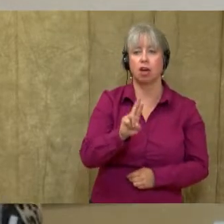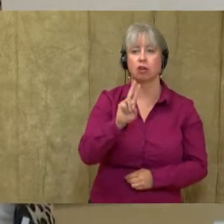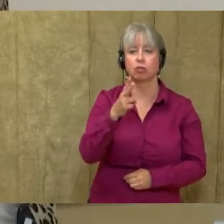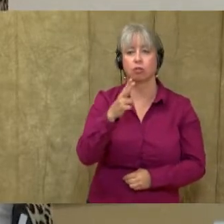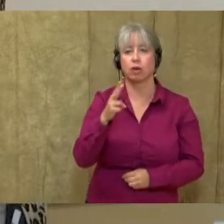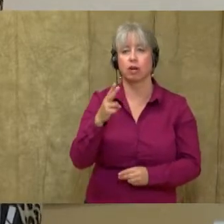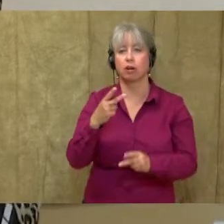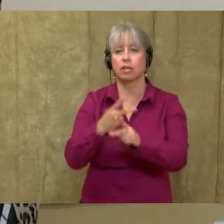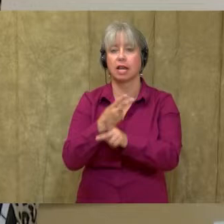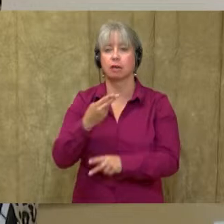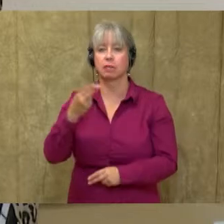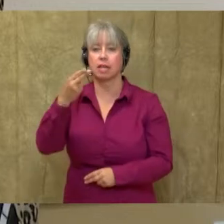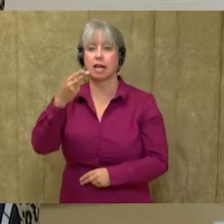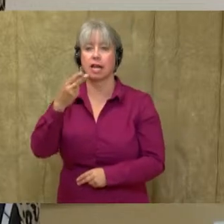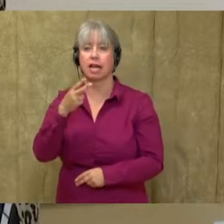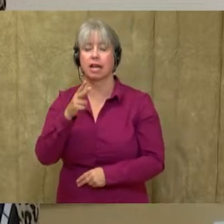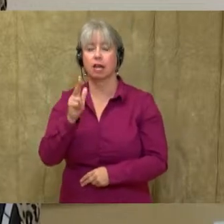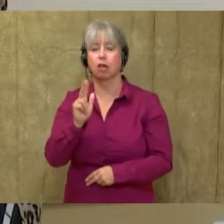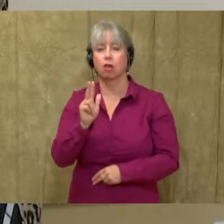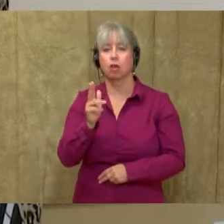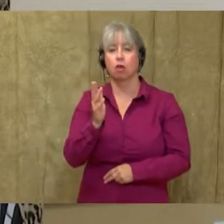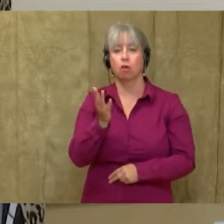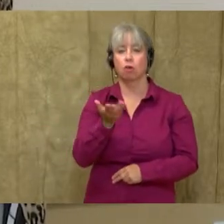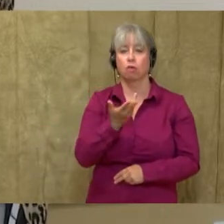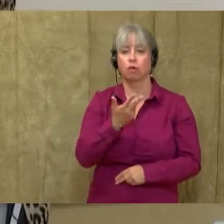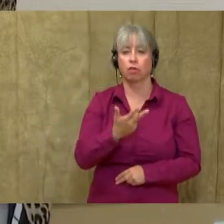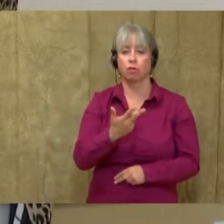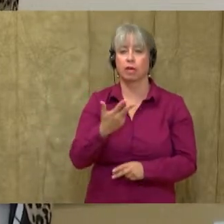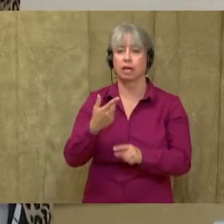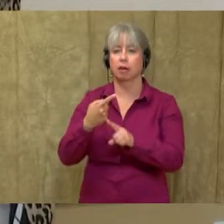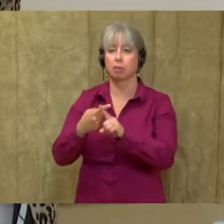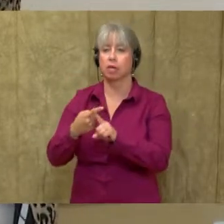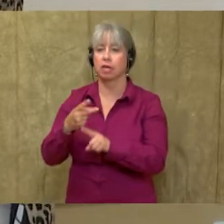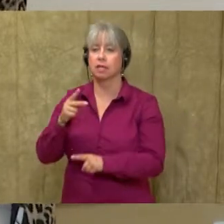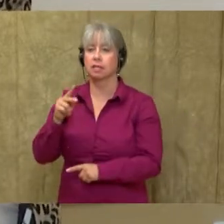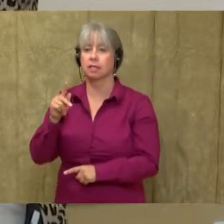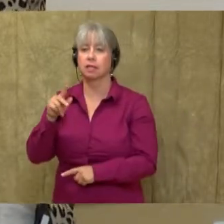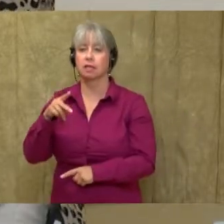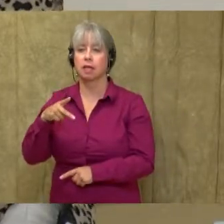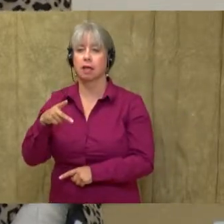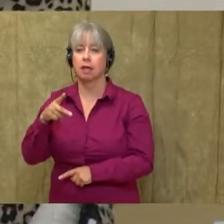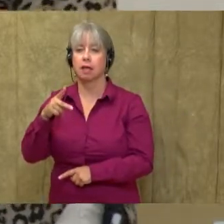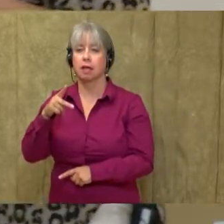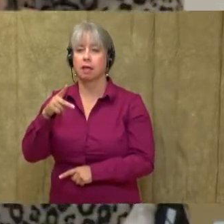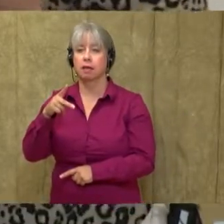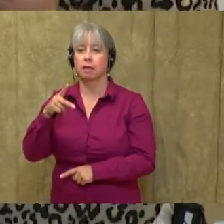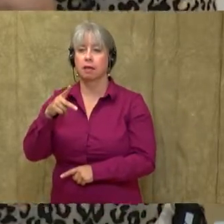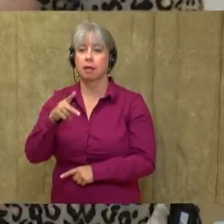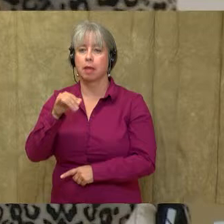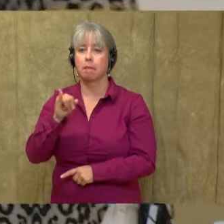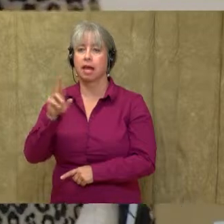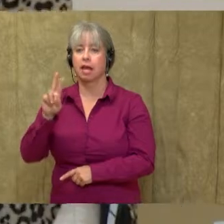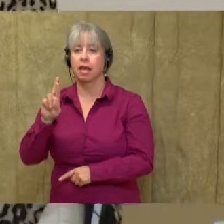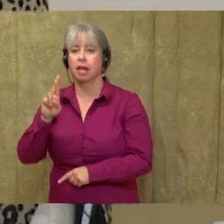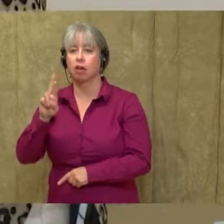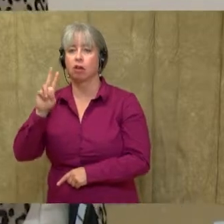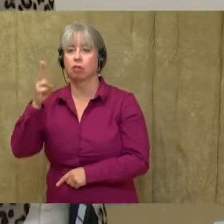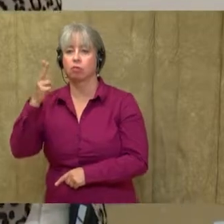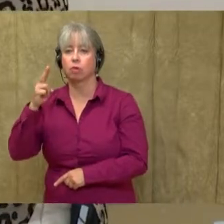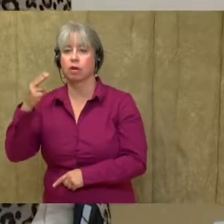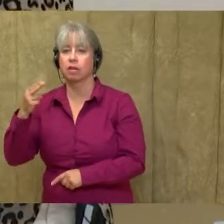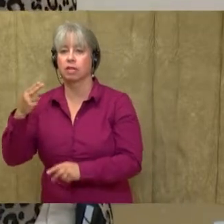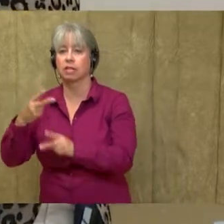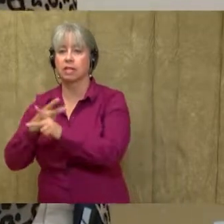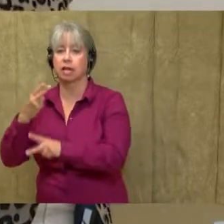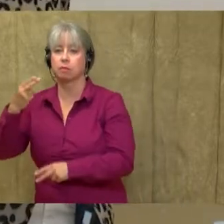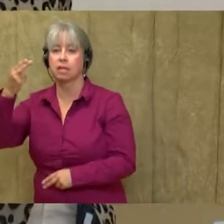3 plus pi r squared times the height over 3. What I'm actually doing is I'm taking away